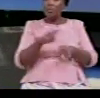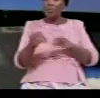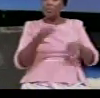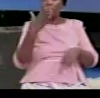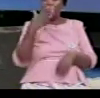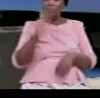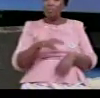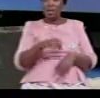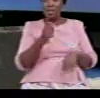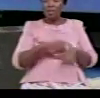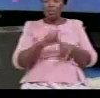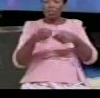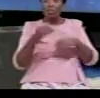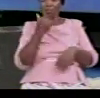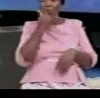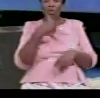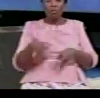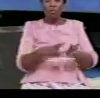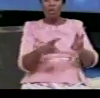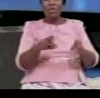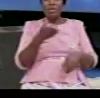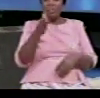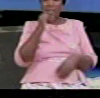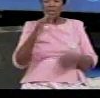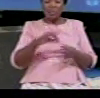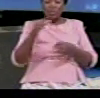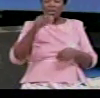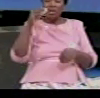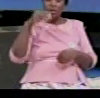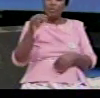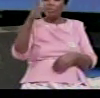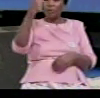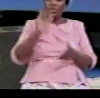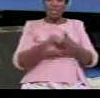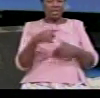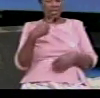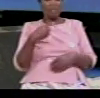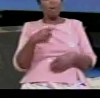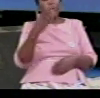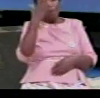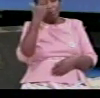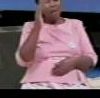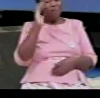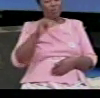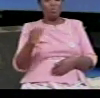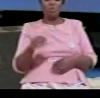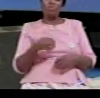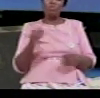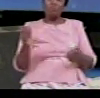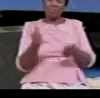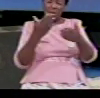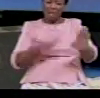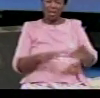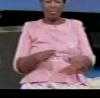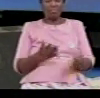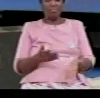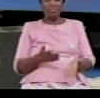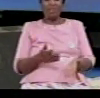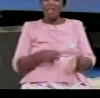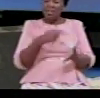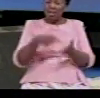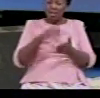the wrong way, there's a Spirit of God that is saying, why will you perish? This is bad. This is